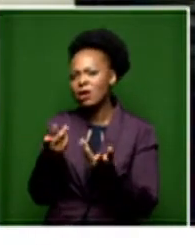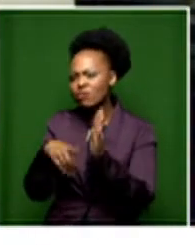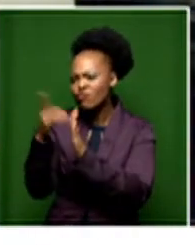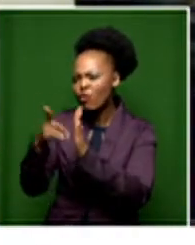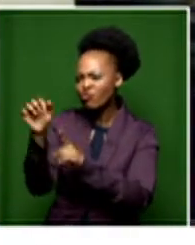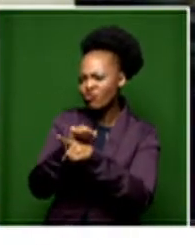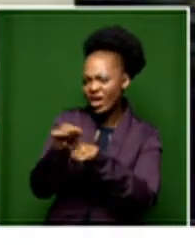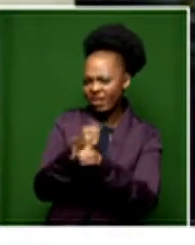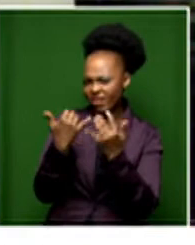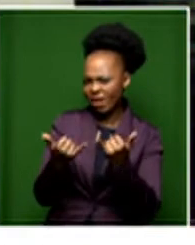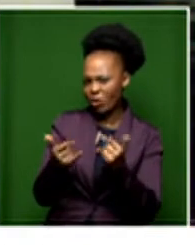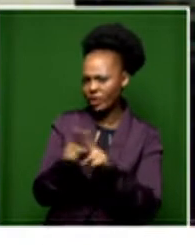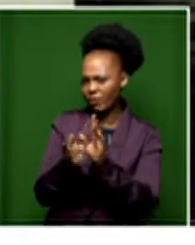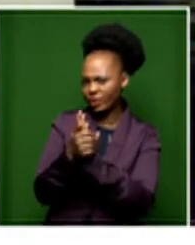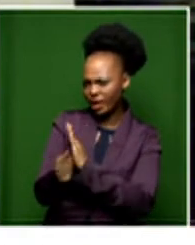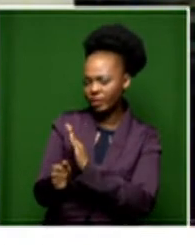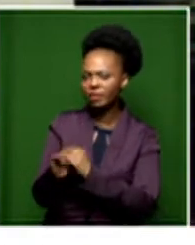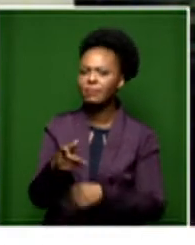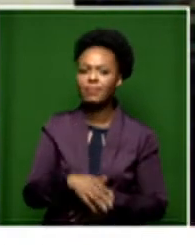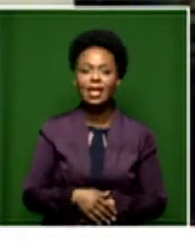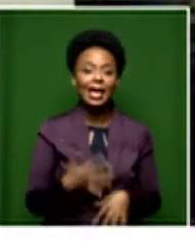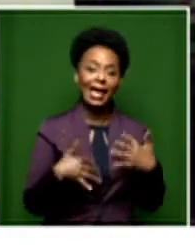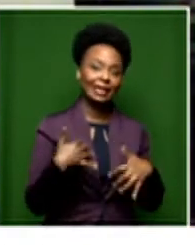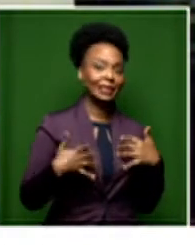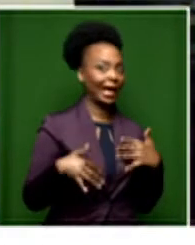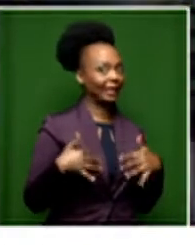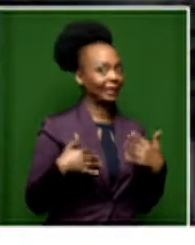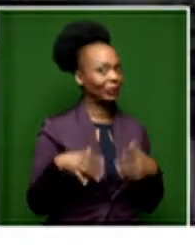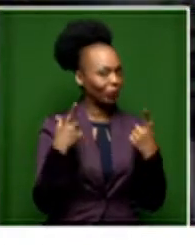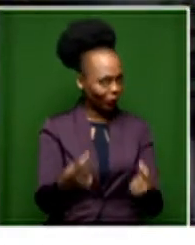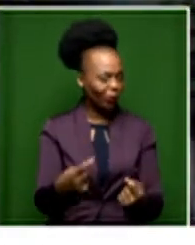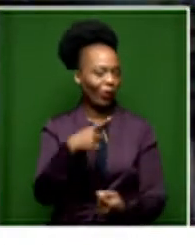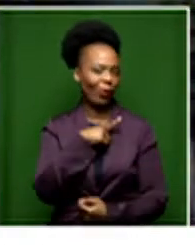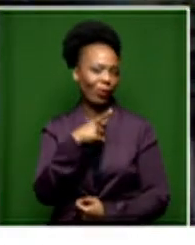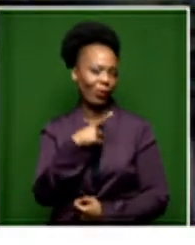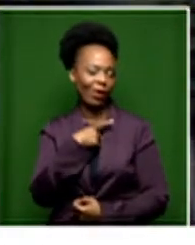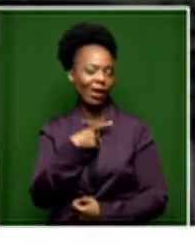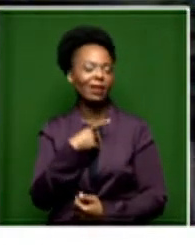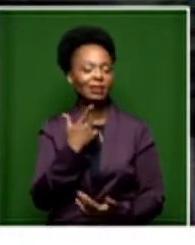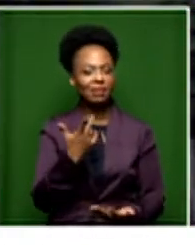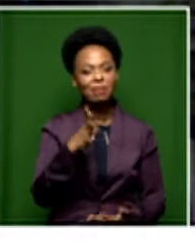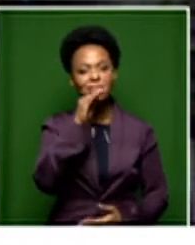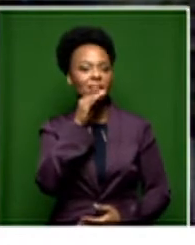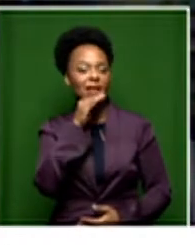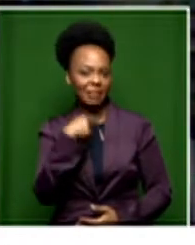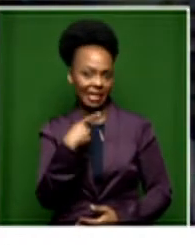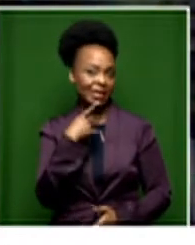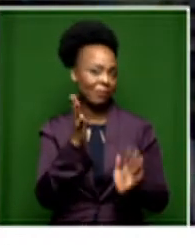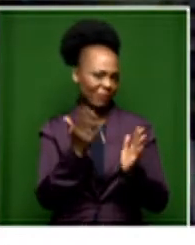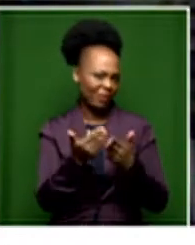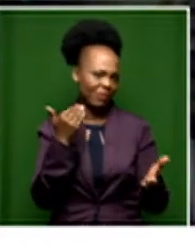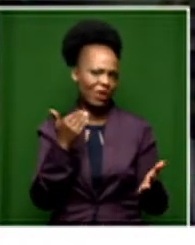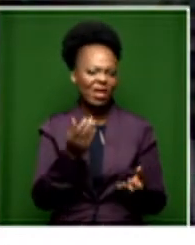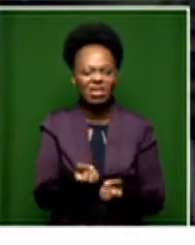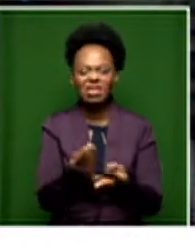organization? And it's an exciting one for us as an organization as well, because it then means that, because like I said, it's not enough